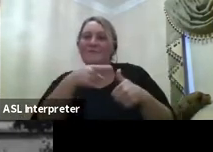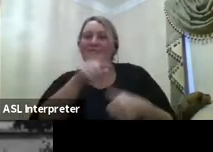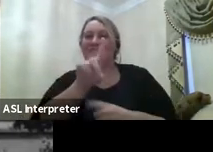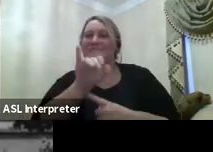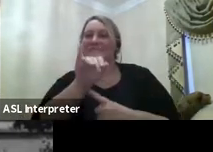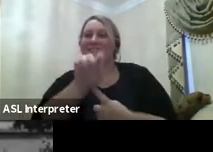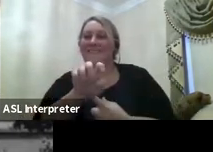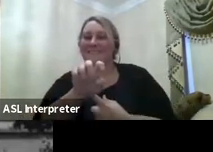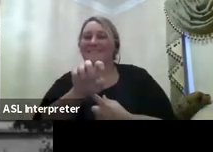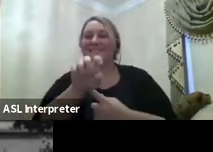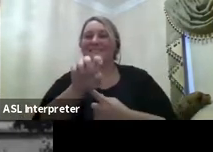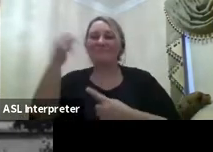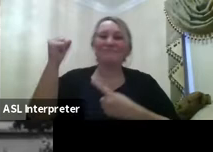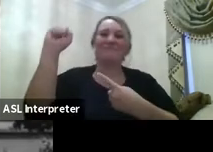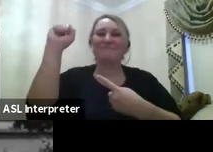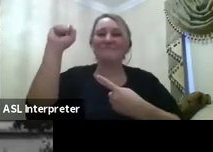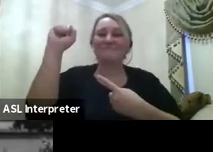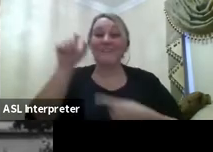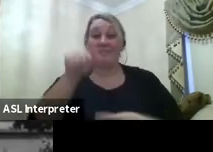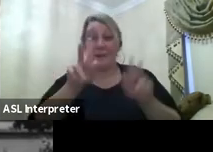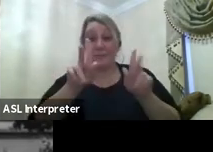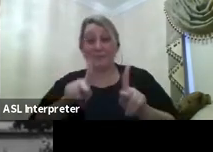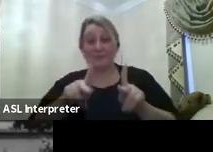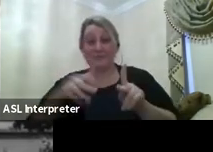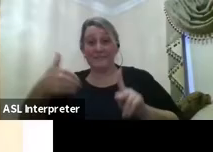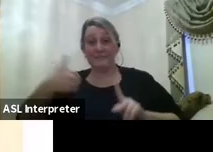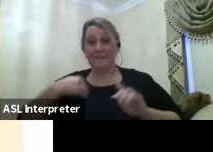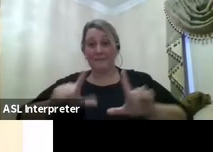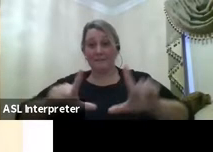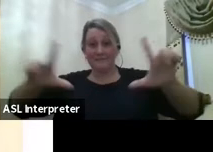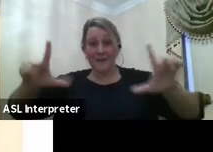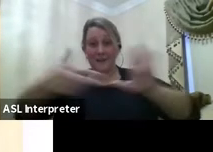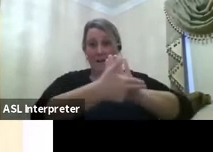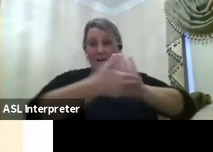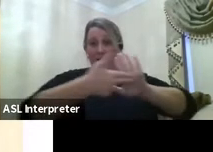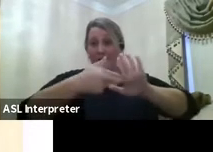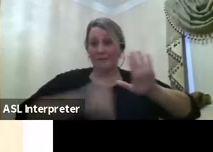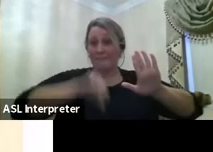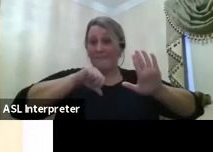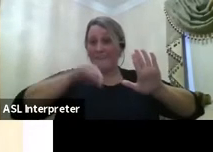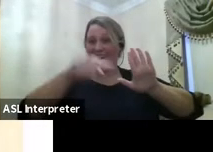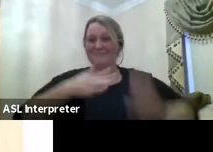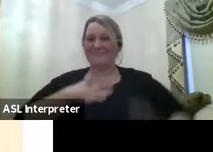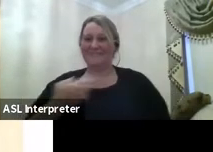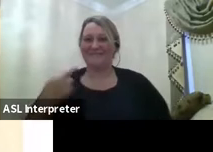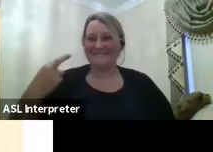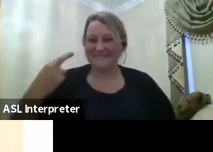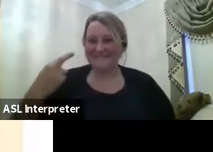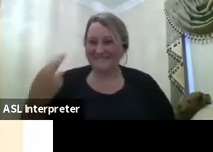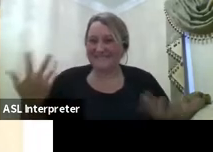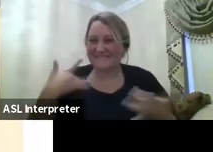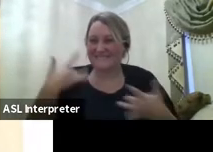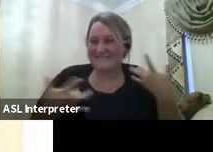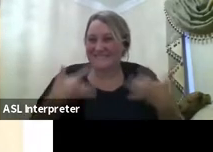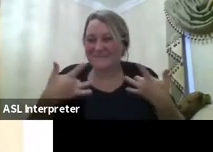like one of my besties. And I was very excited to find her there. Um, part of, part of the thing, one of the